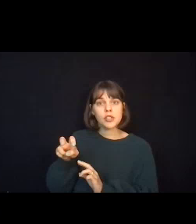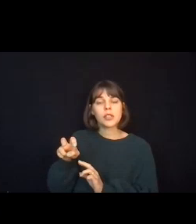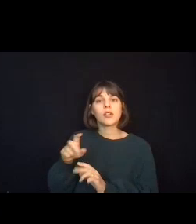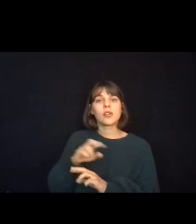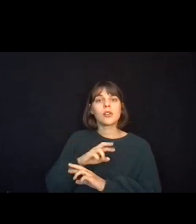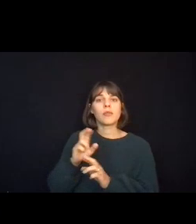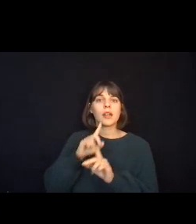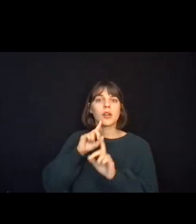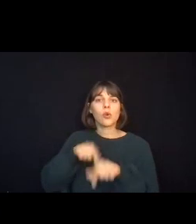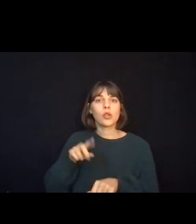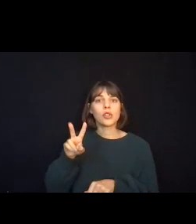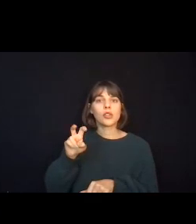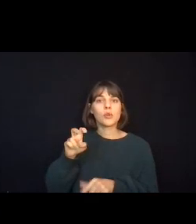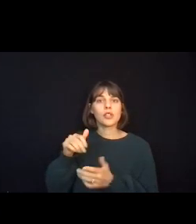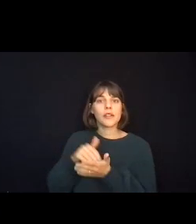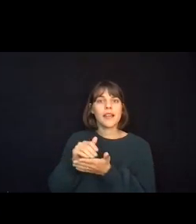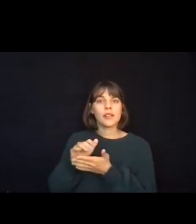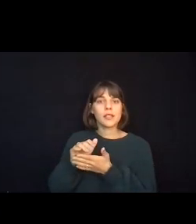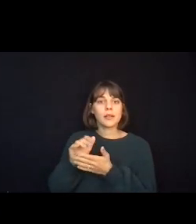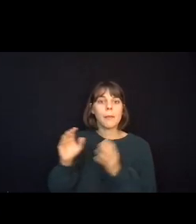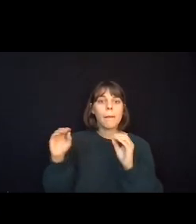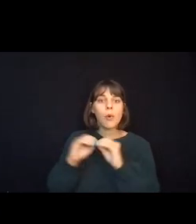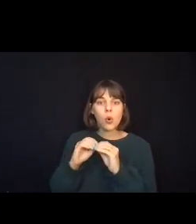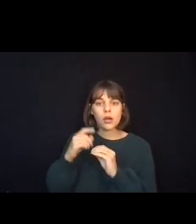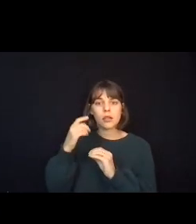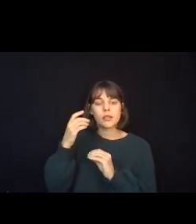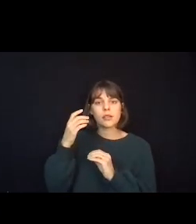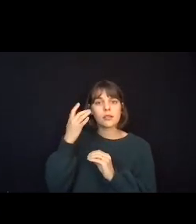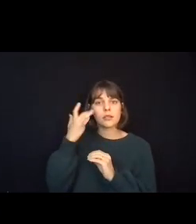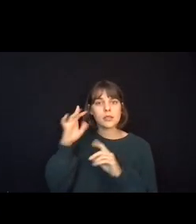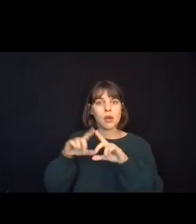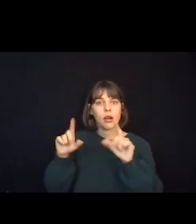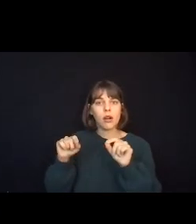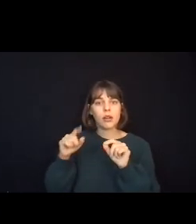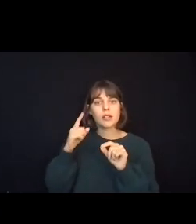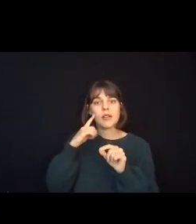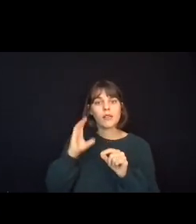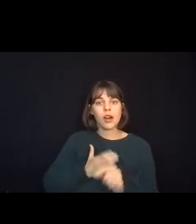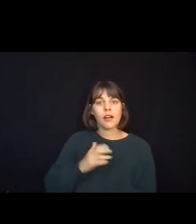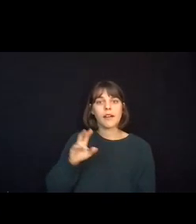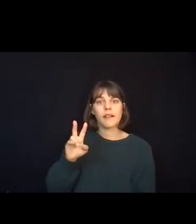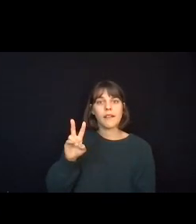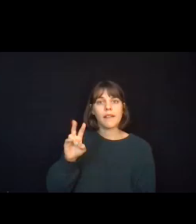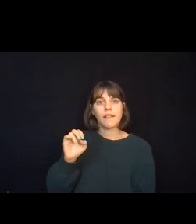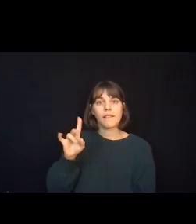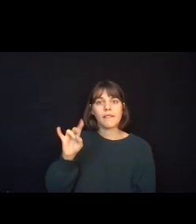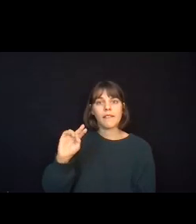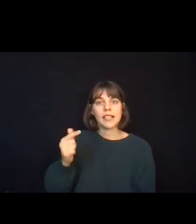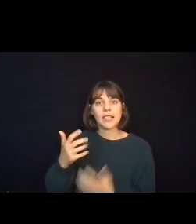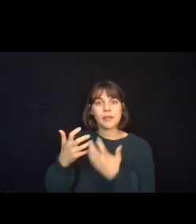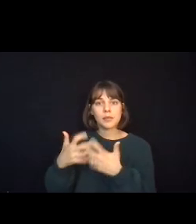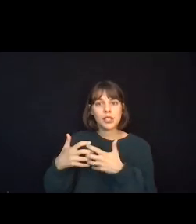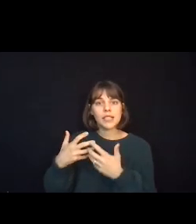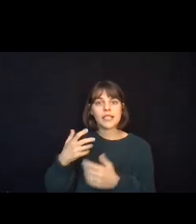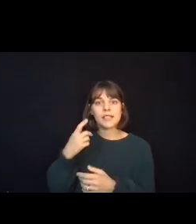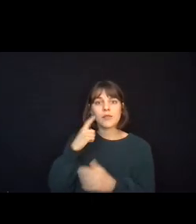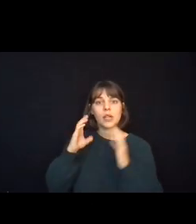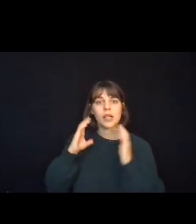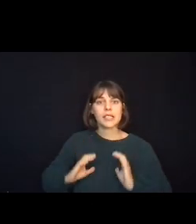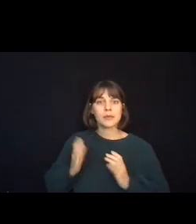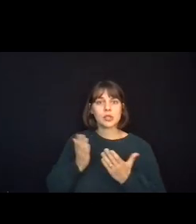another 200,000 smart cards. These are dispensed out of the vending machines and also out of customer service here in this building.